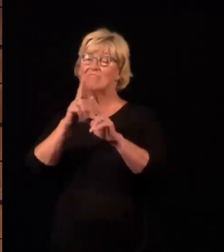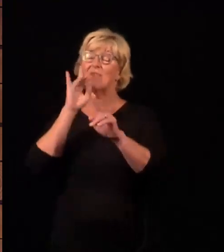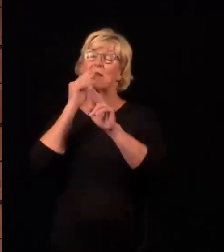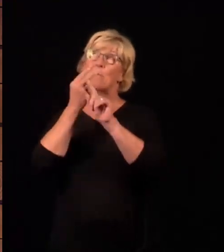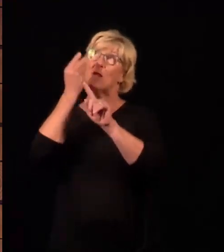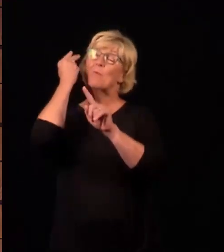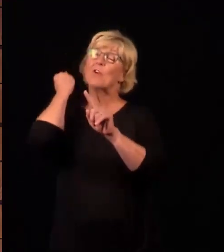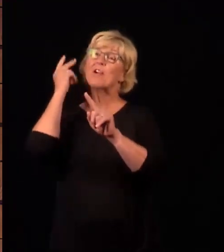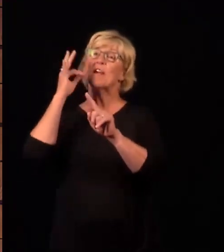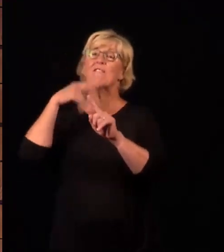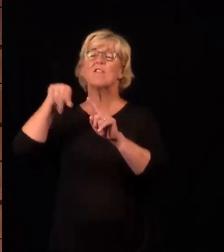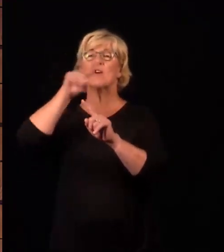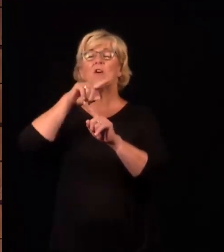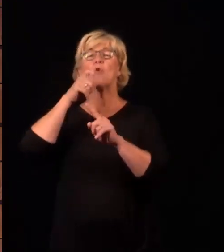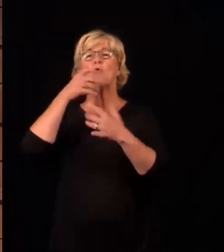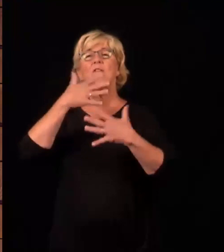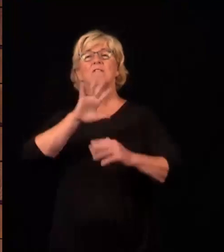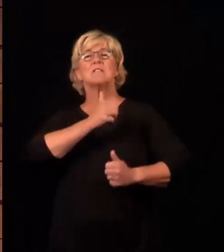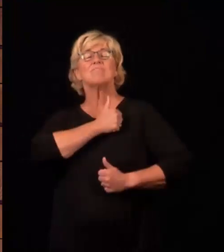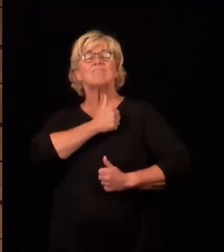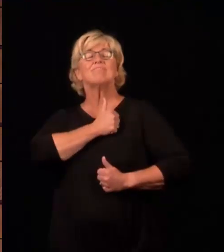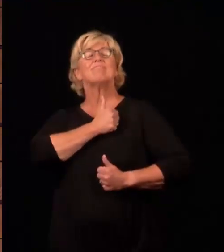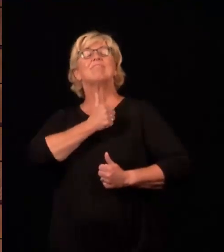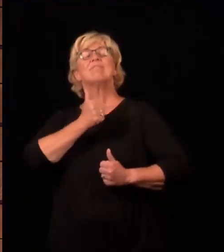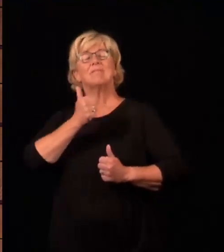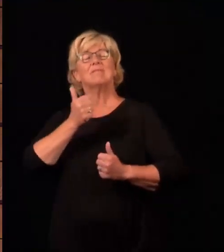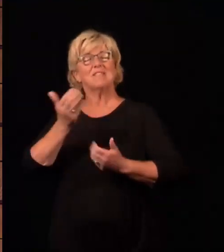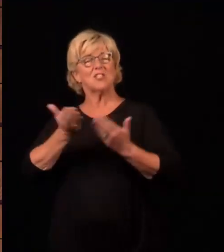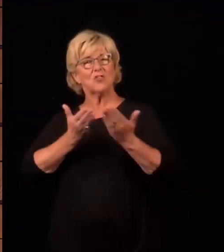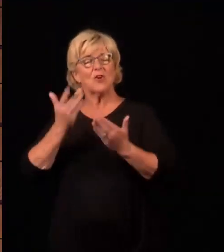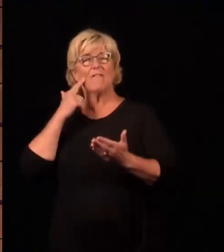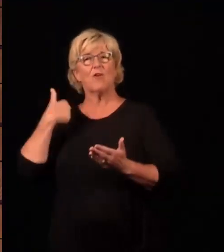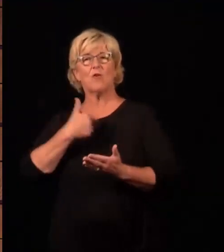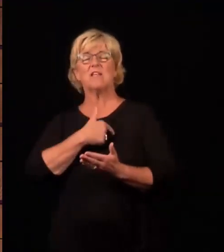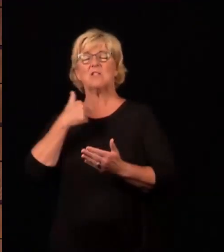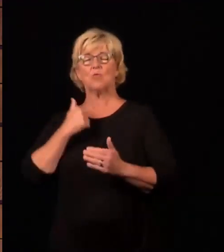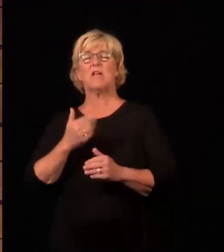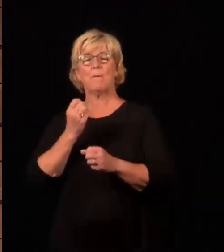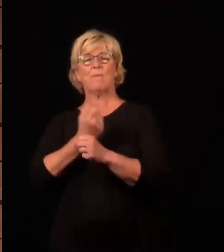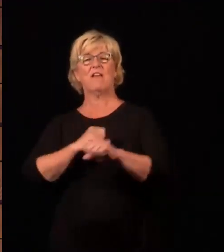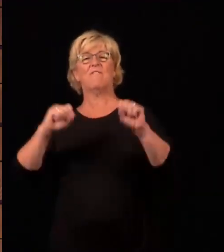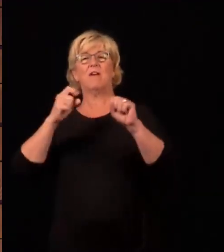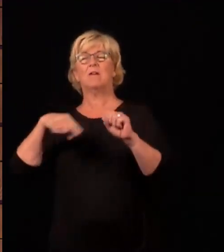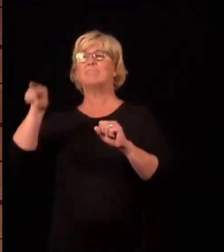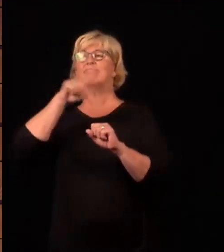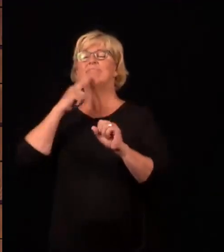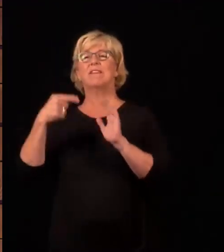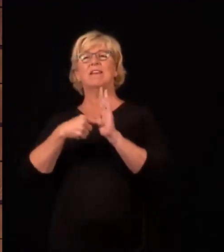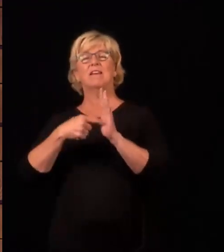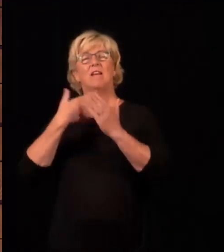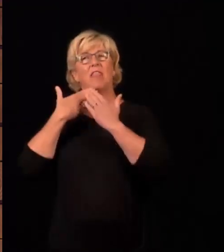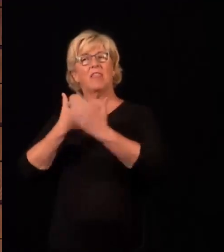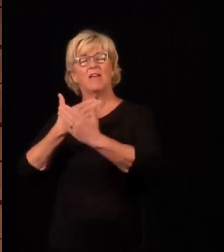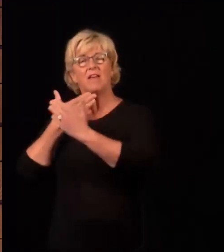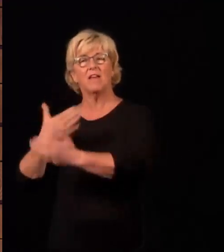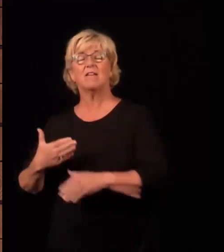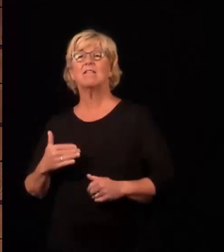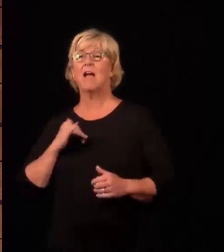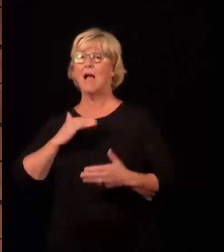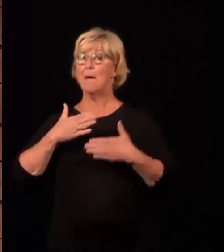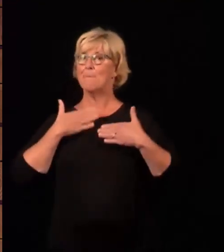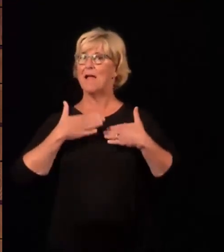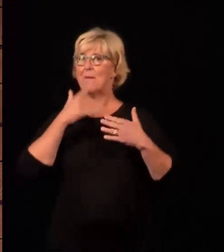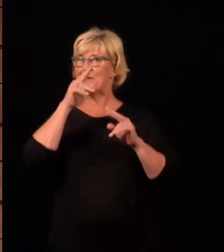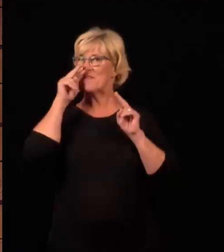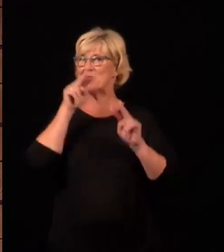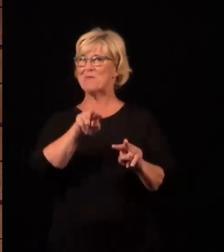memories of those who paid the ultimate price so that we could be free. To them, we owe a debt of gratitude. I'm glad that you're